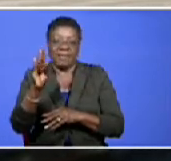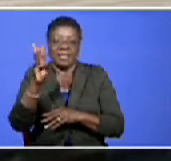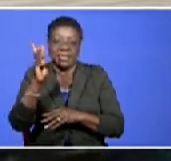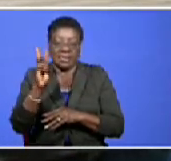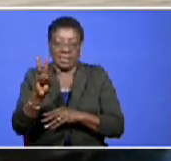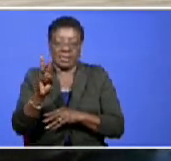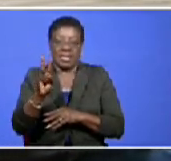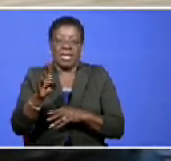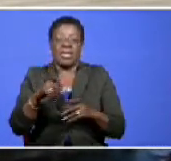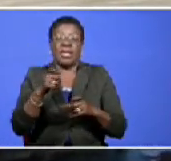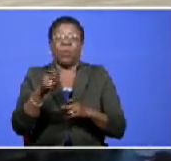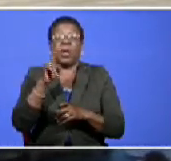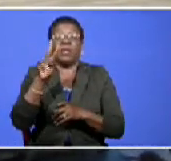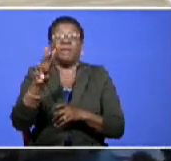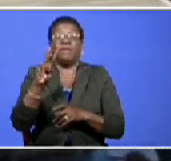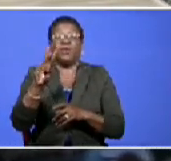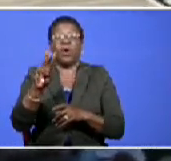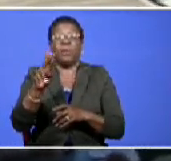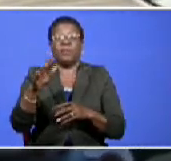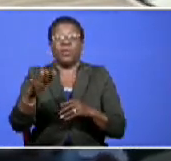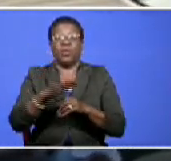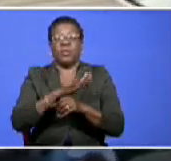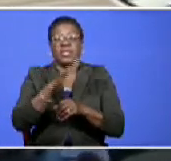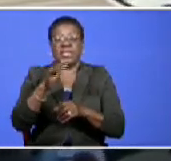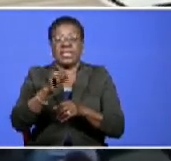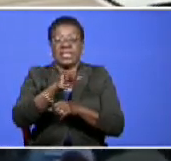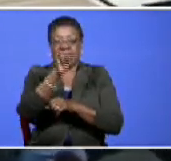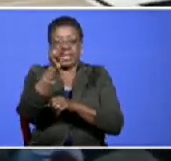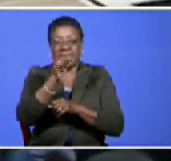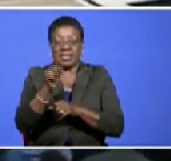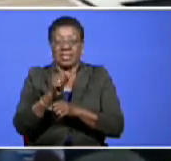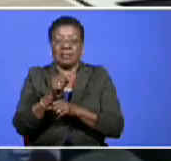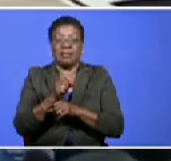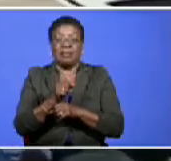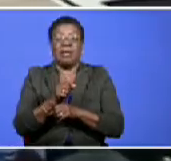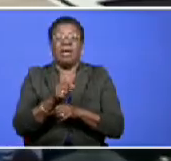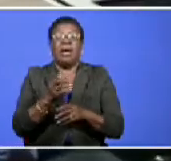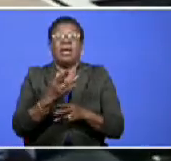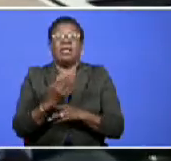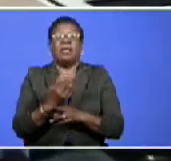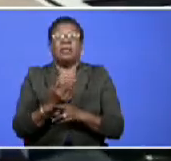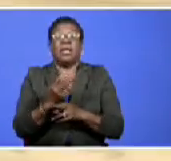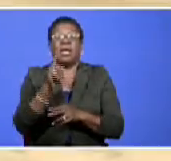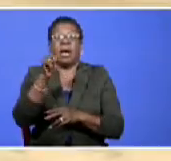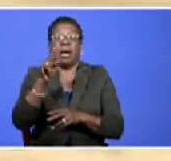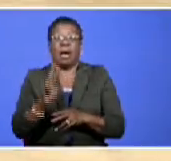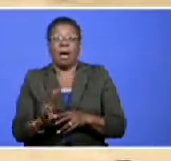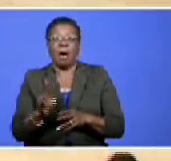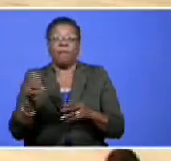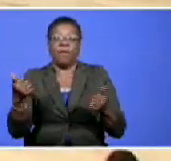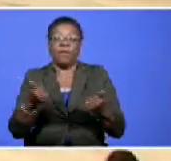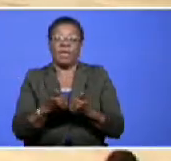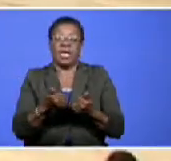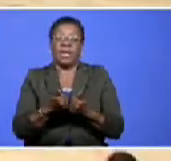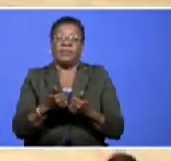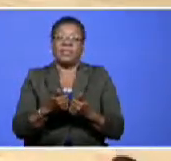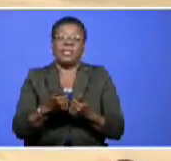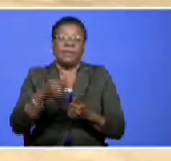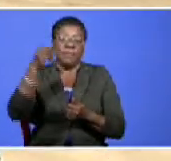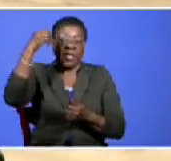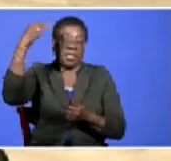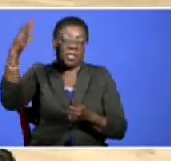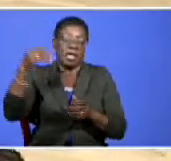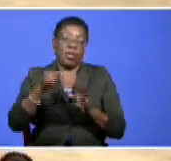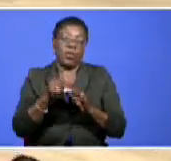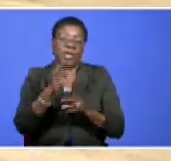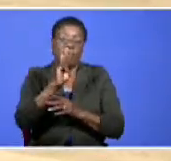of the top 2 seeds and a double bye in the playoffs, so they got to rest their starters for half of the game. The Sun are just the 4th franchise in